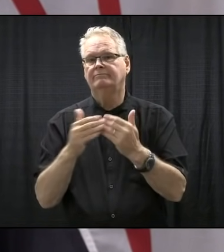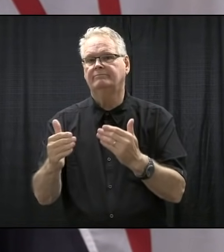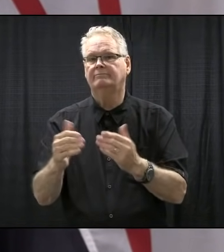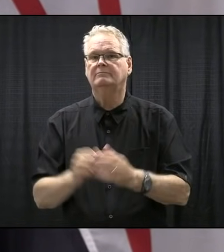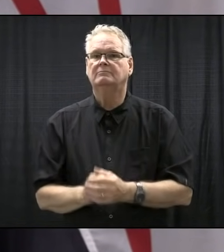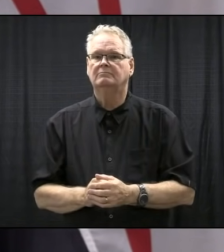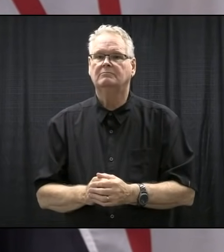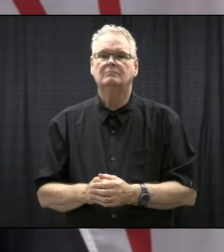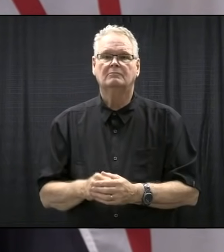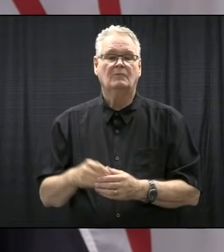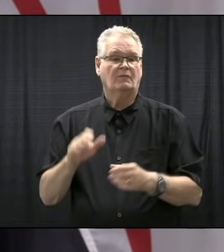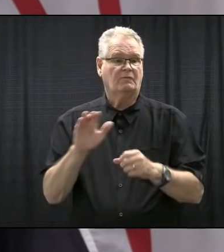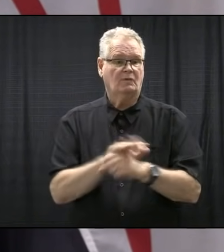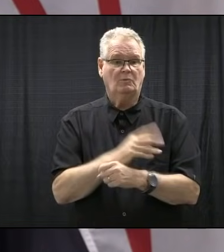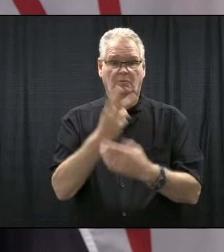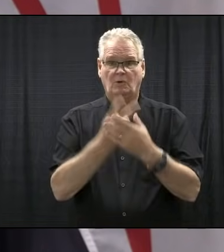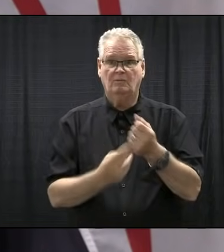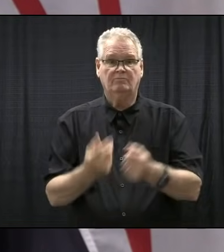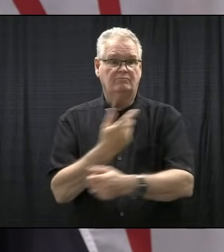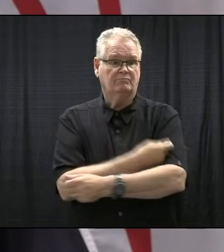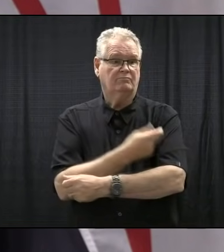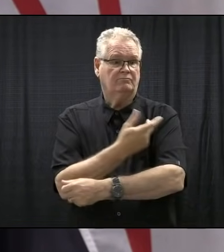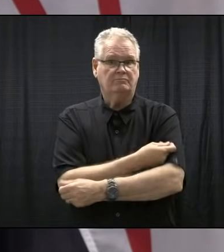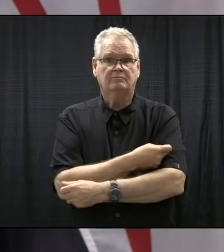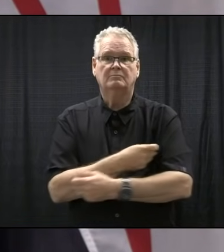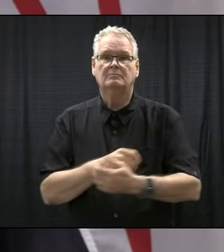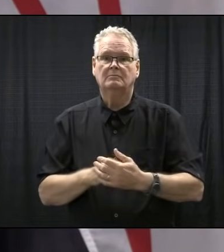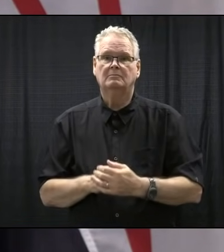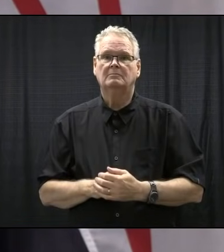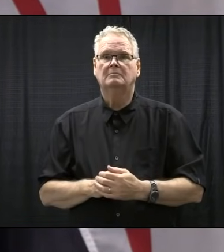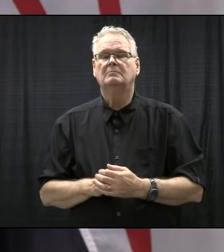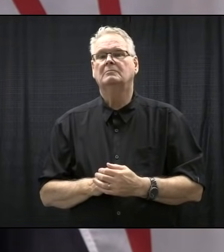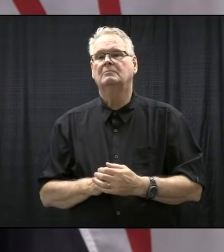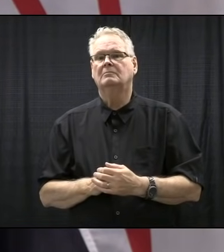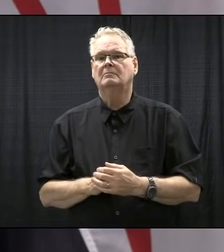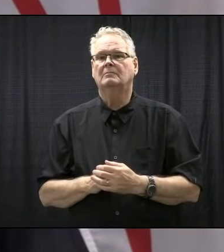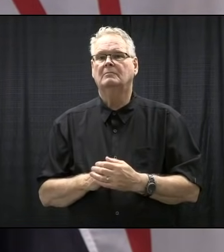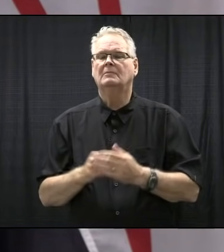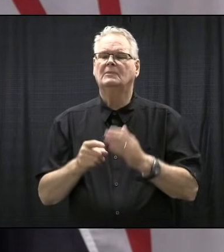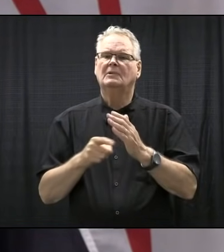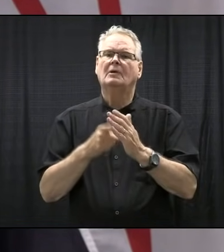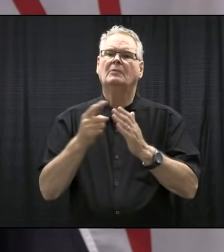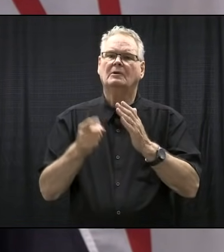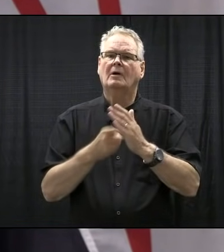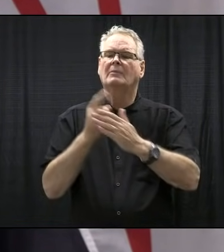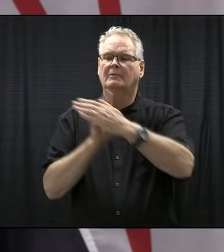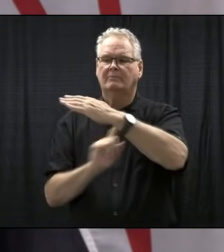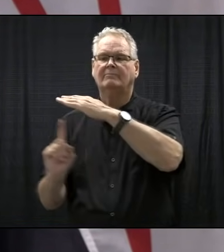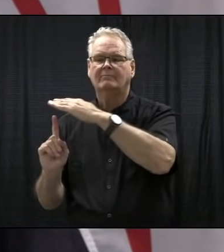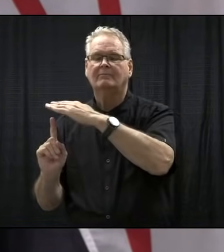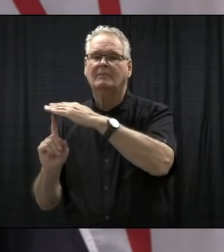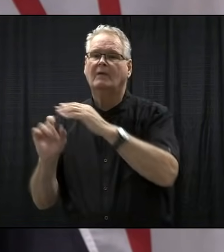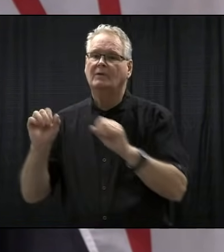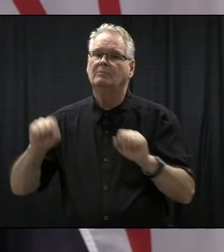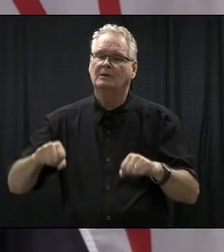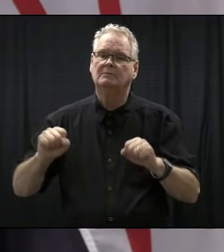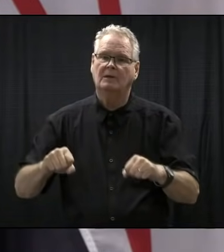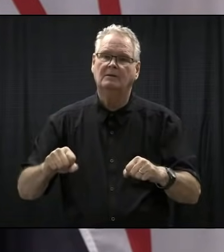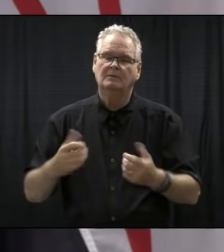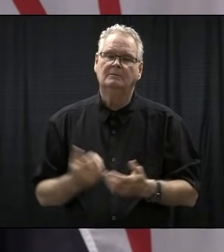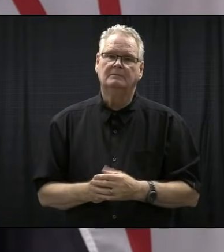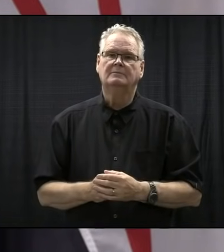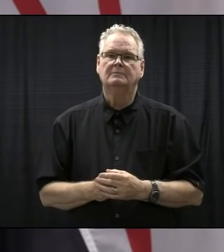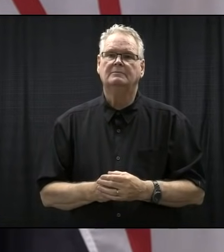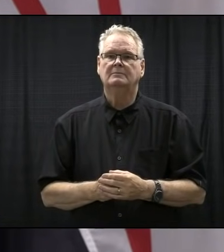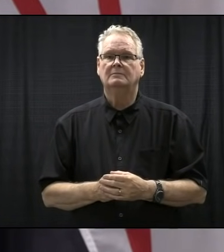vaccinated individuals will be required to isolate. You are required to follow public health instructions. If you are